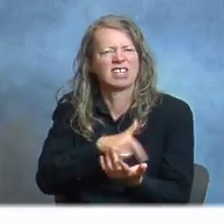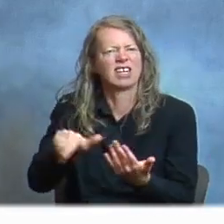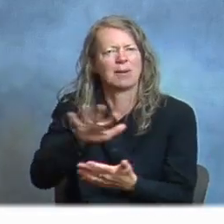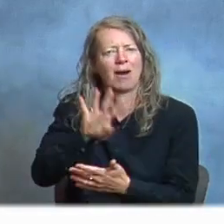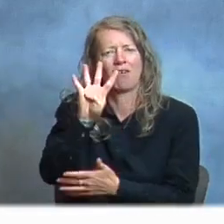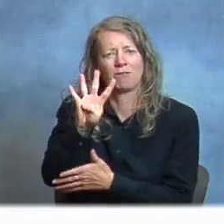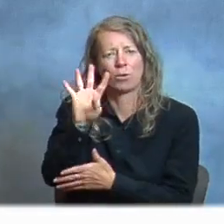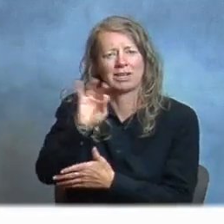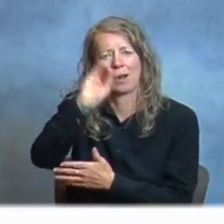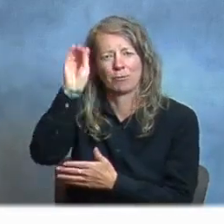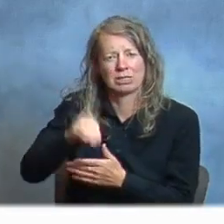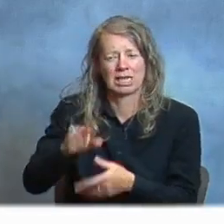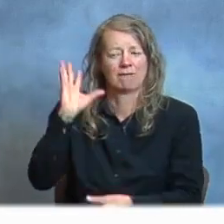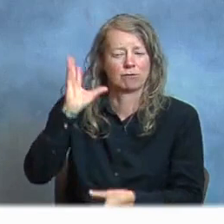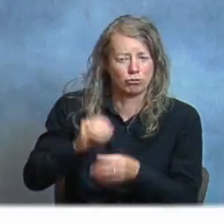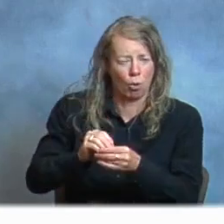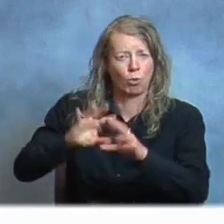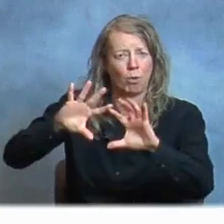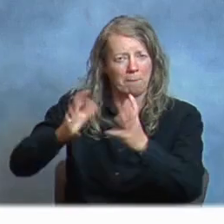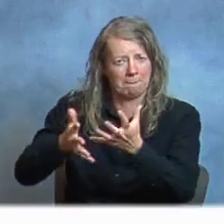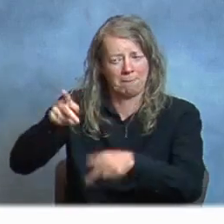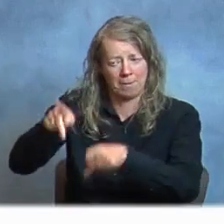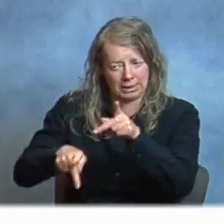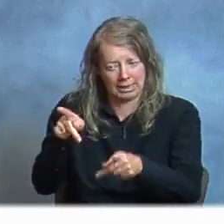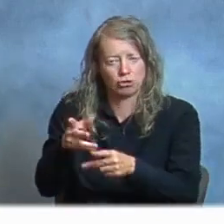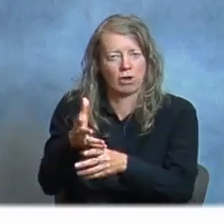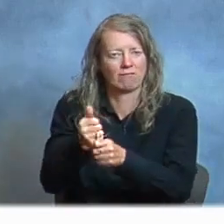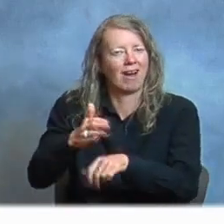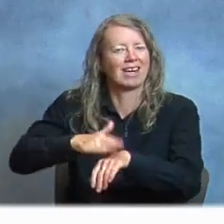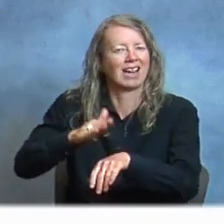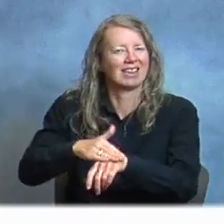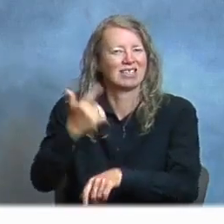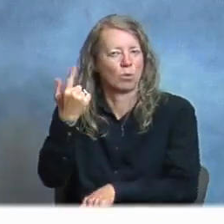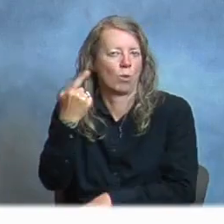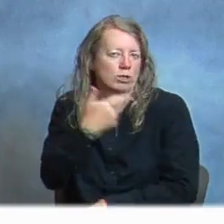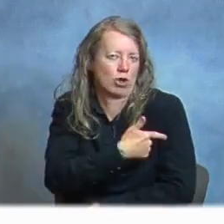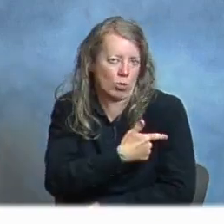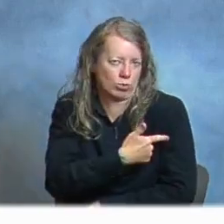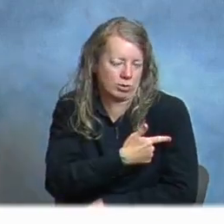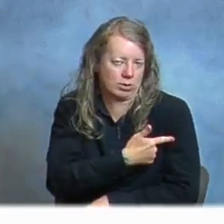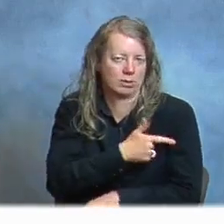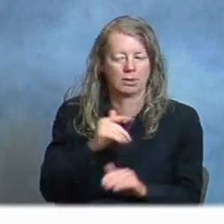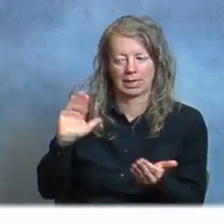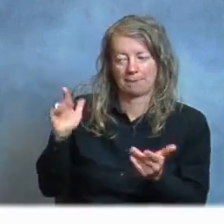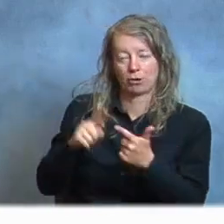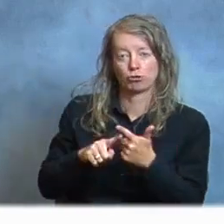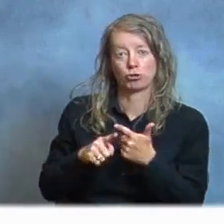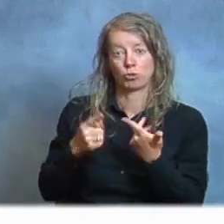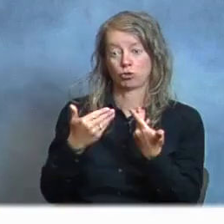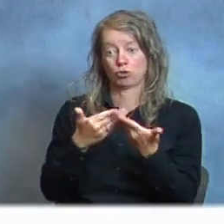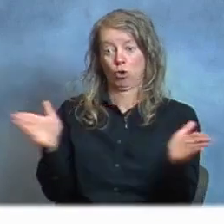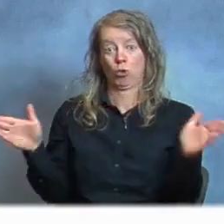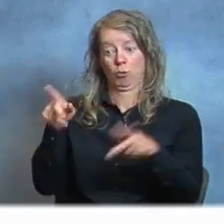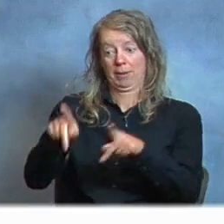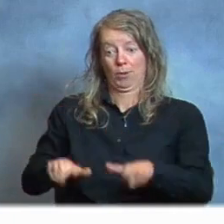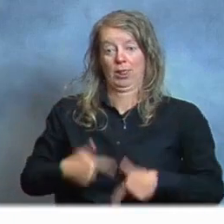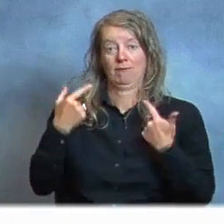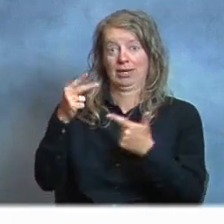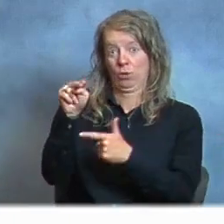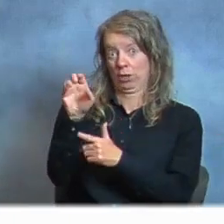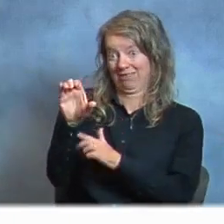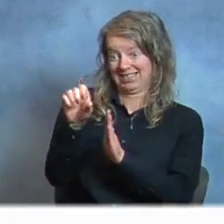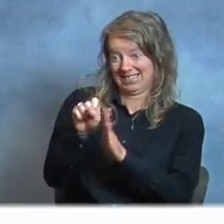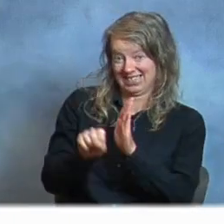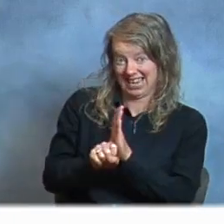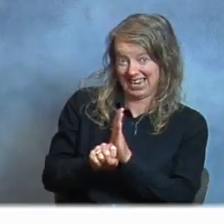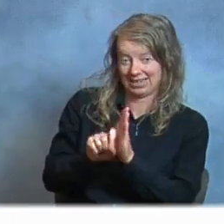population in Buncombe County has received at least one dose of vaccine, compared to 41% of the total population in